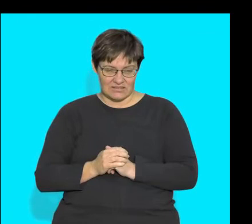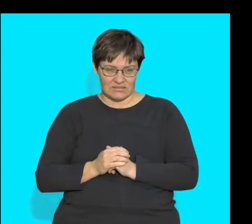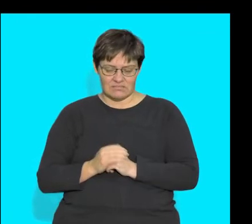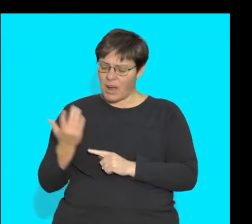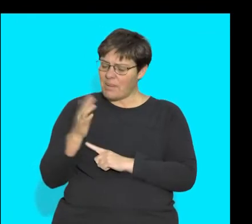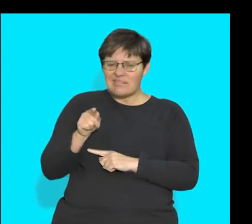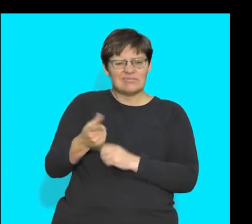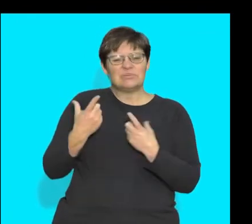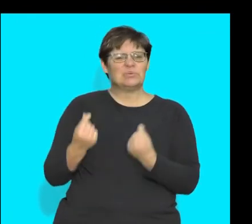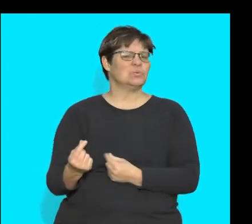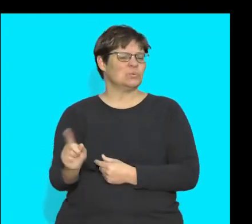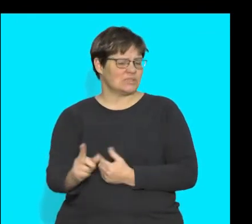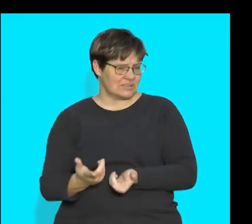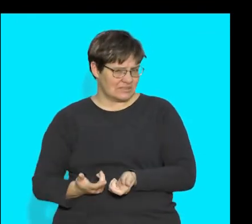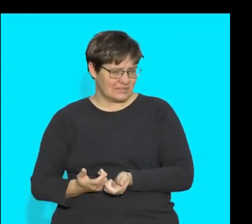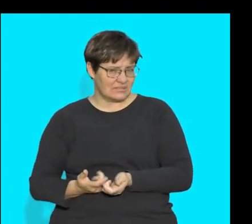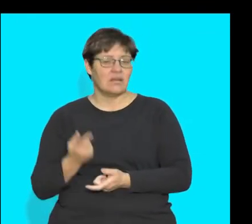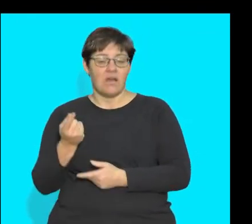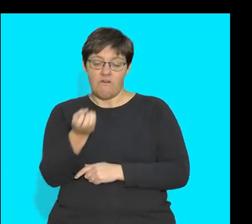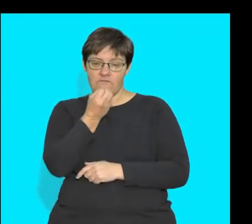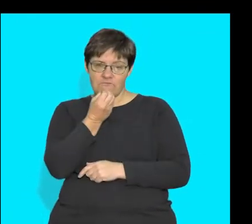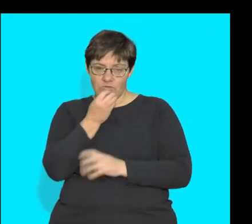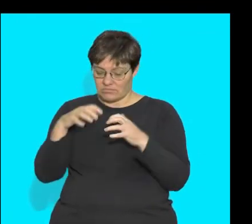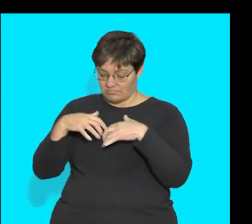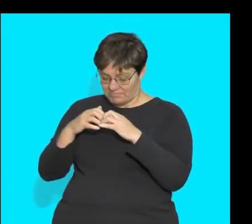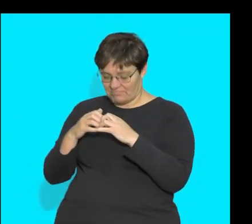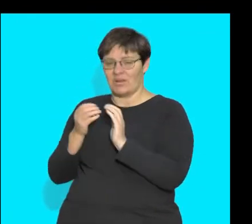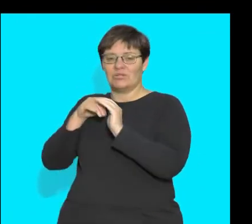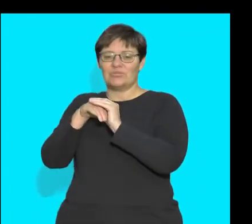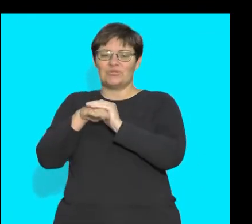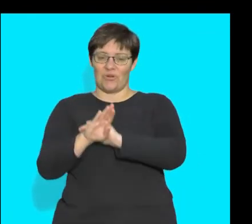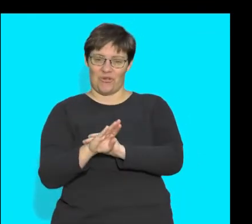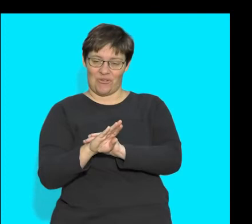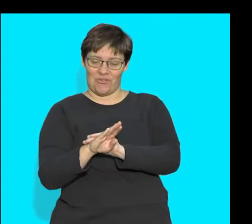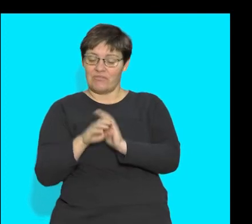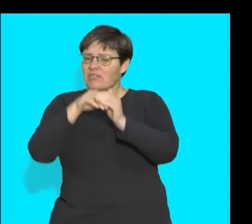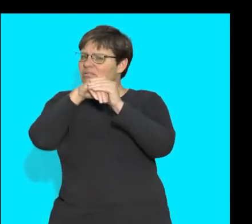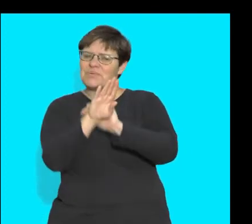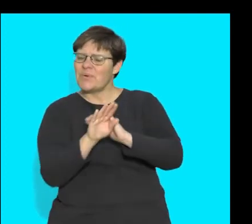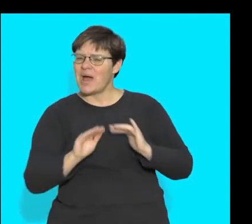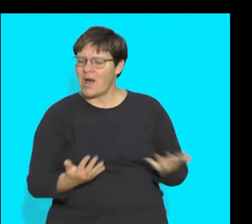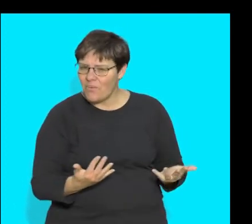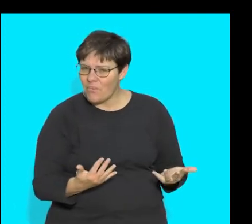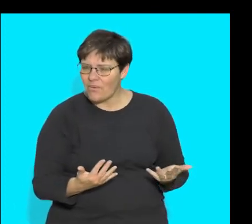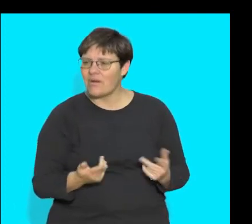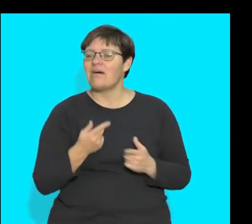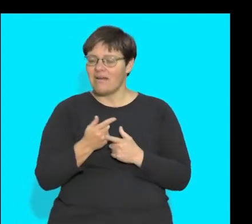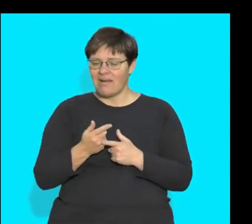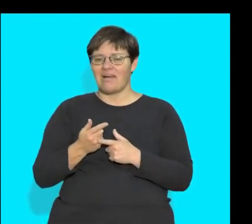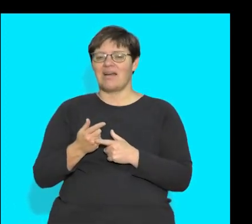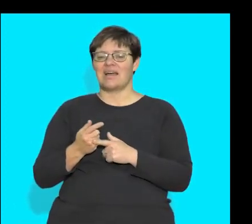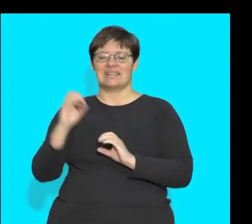what plants do is they are going to store the food. And how they store it is going to be in